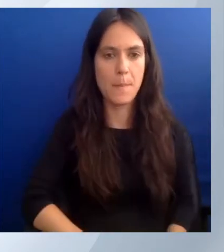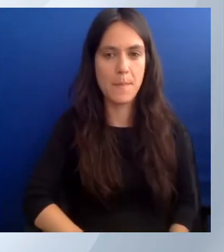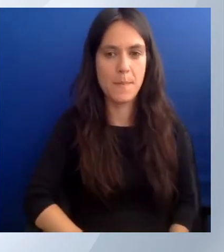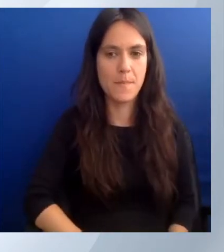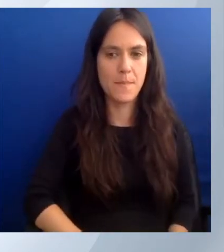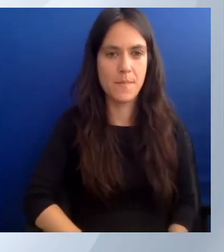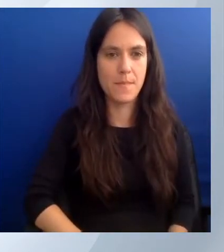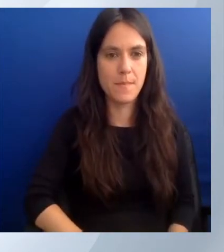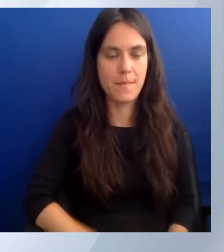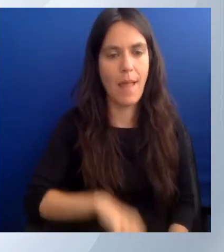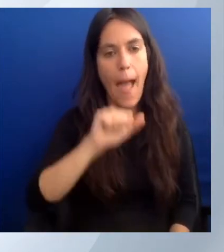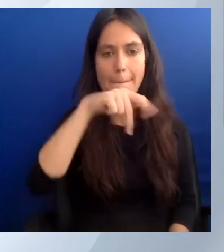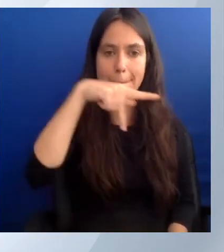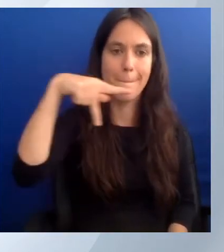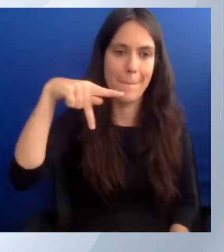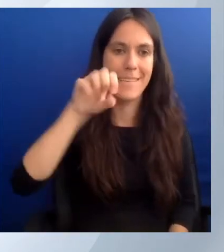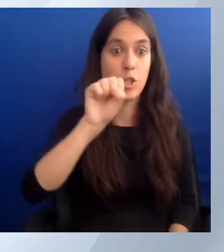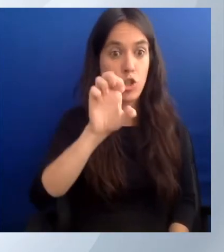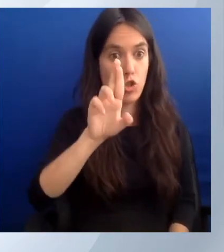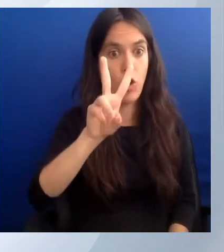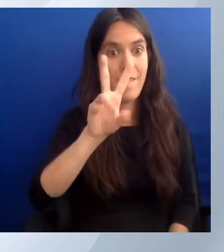App Service.